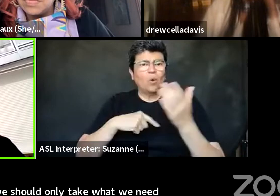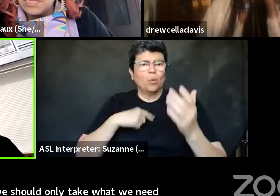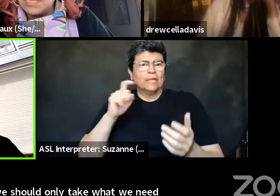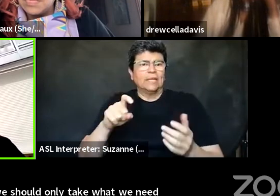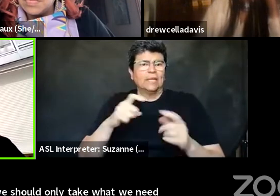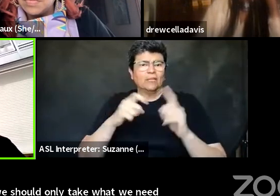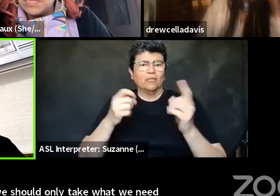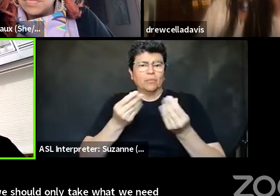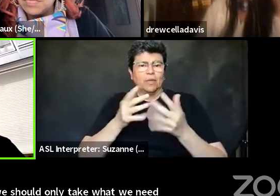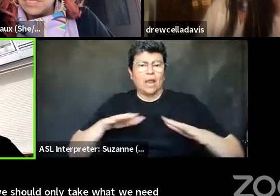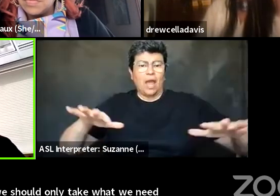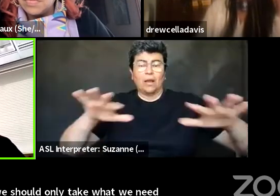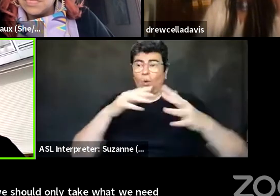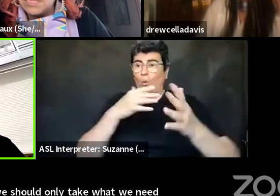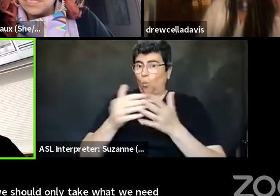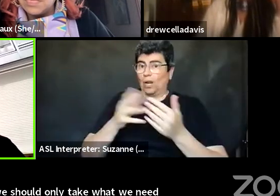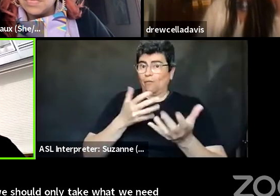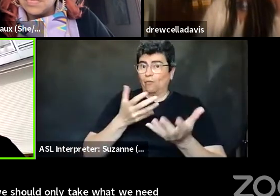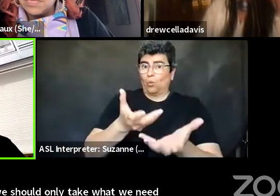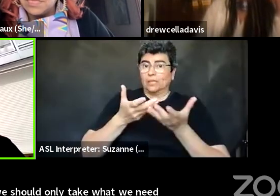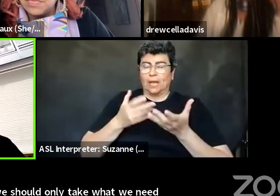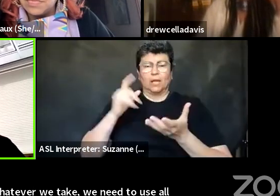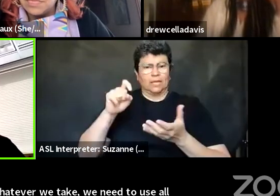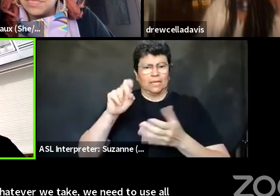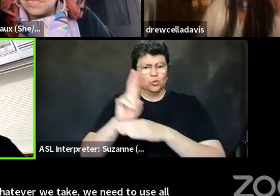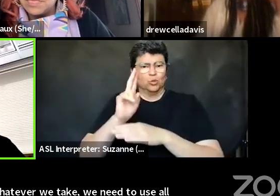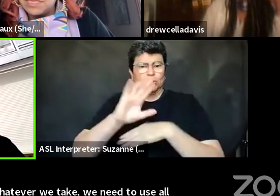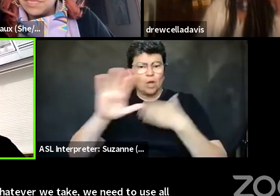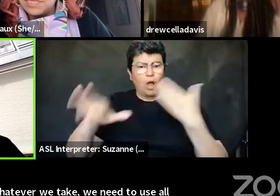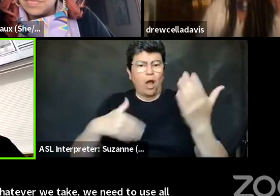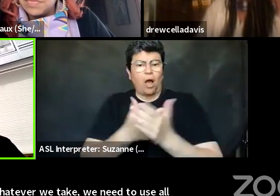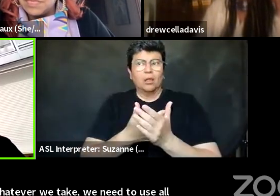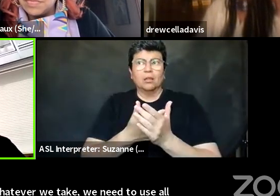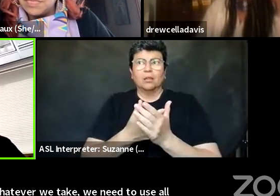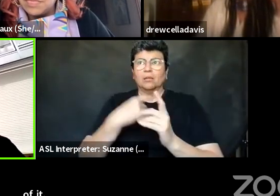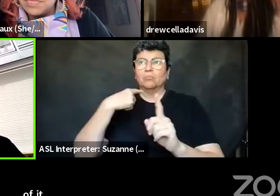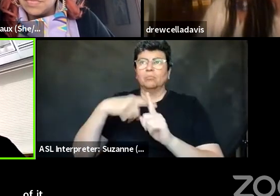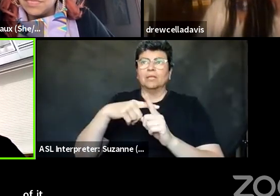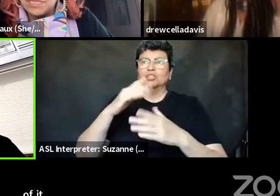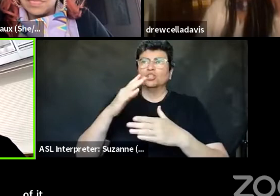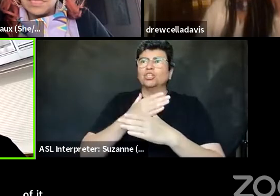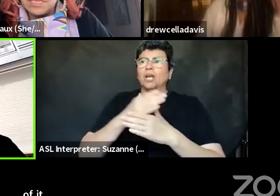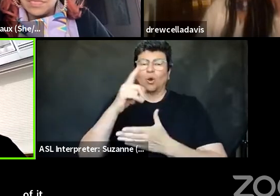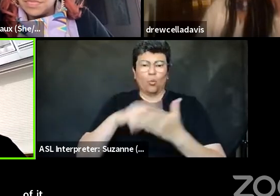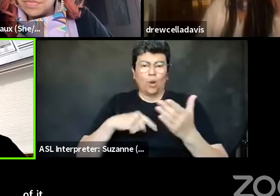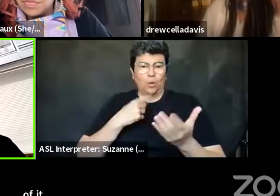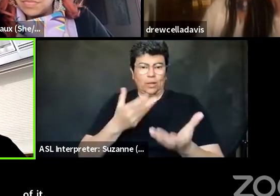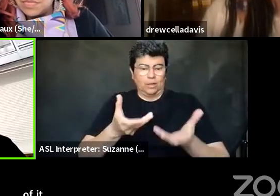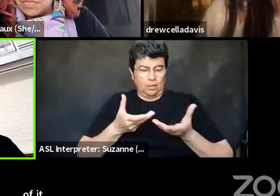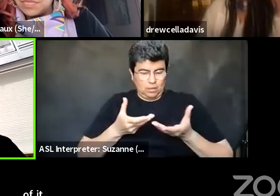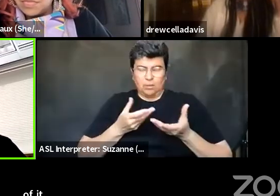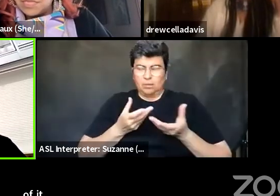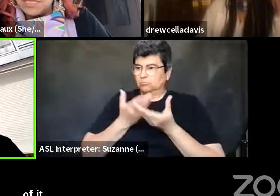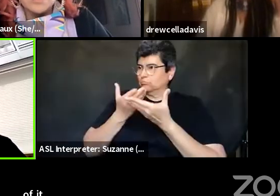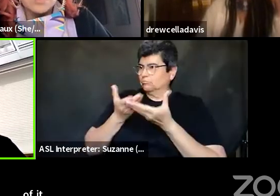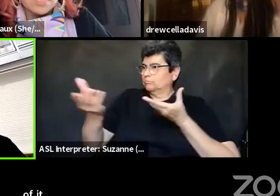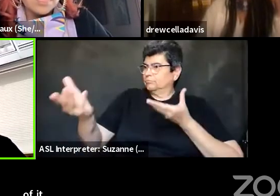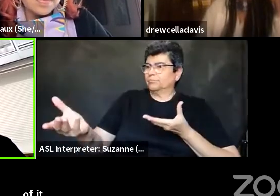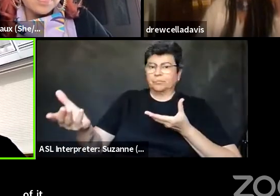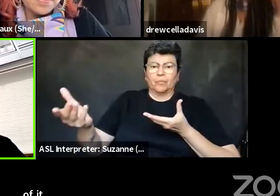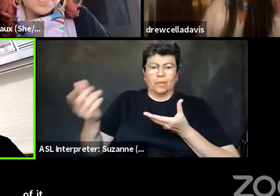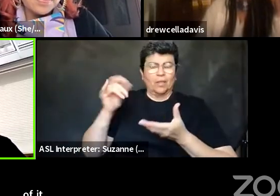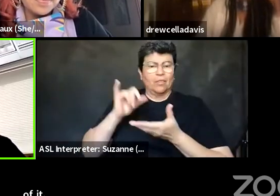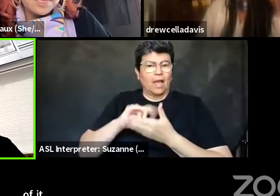take, we need to use all of it, and also to share what we take. And that's just a